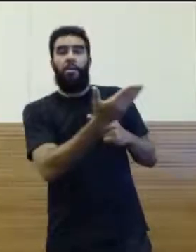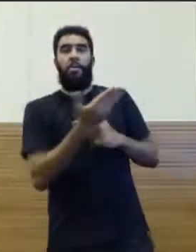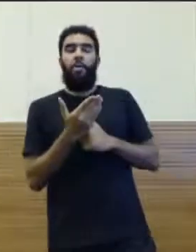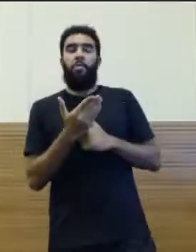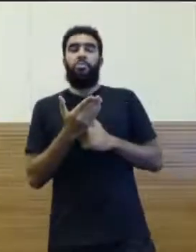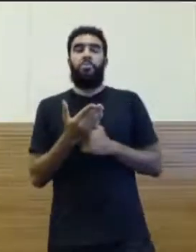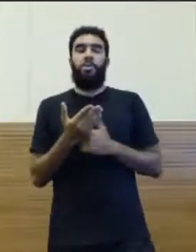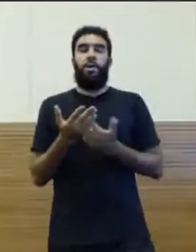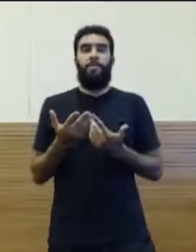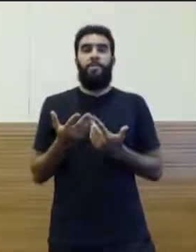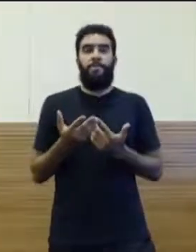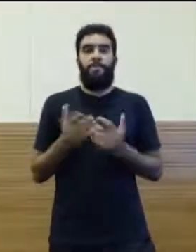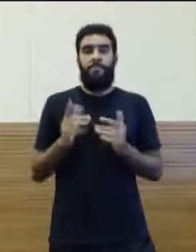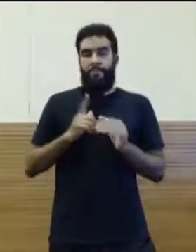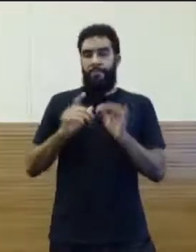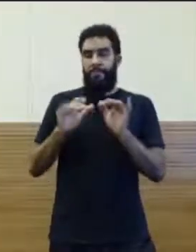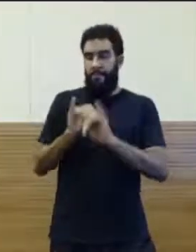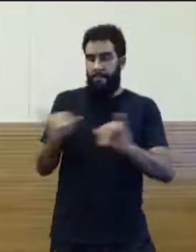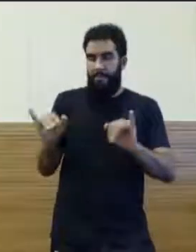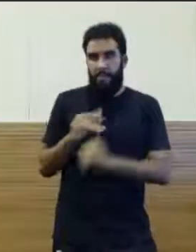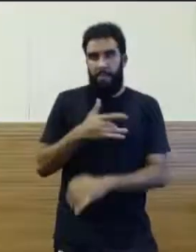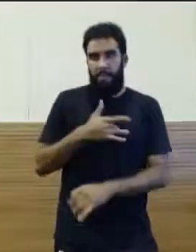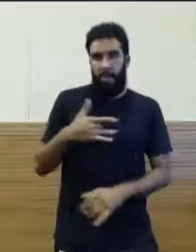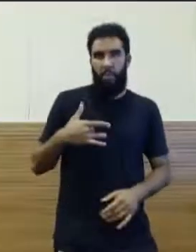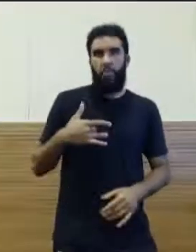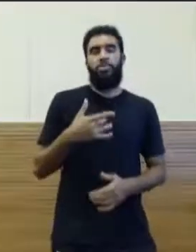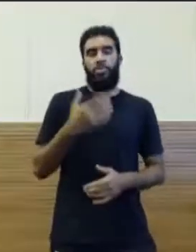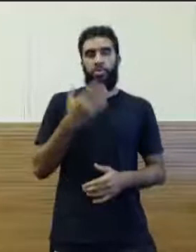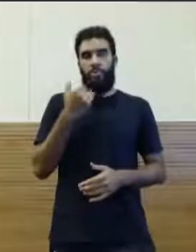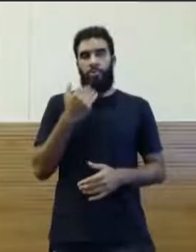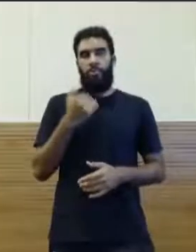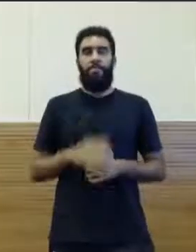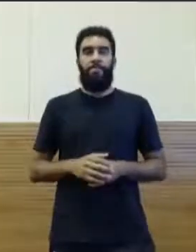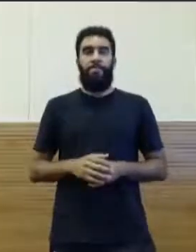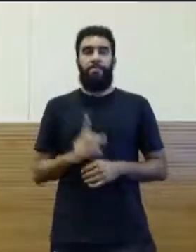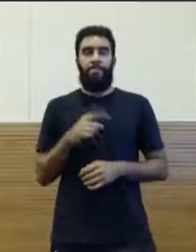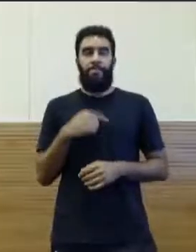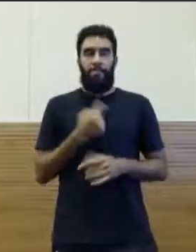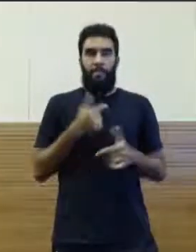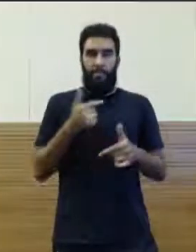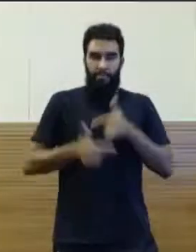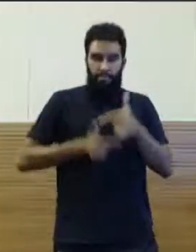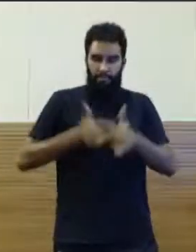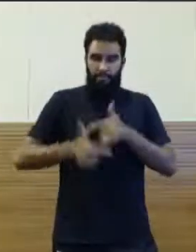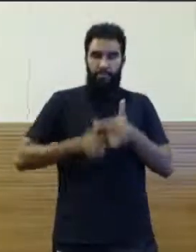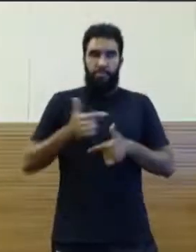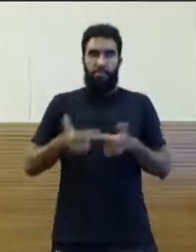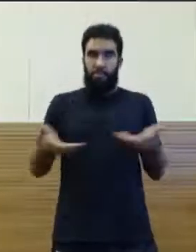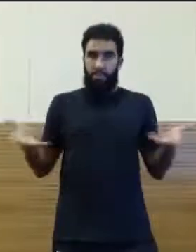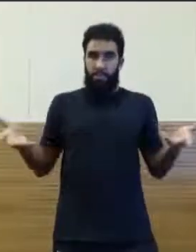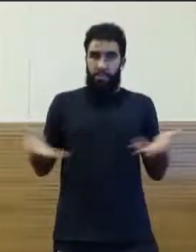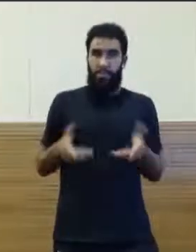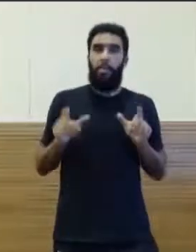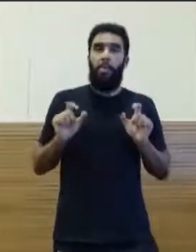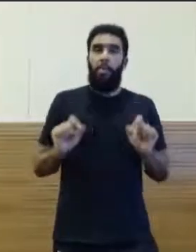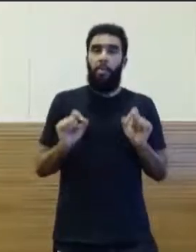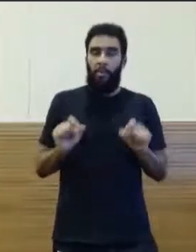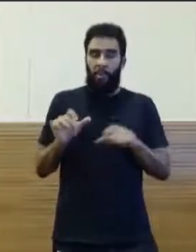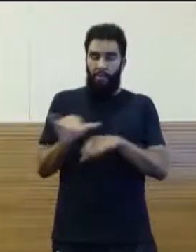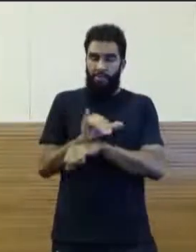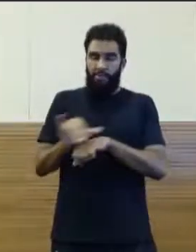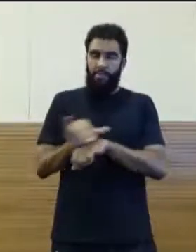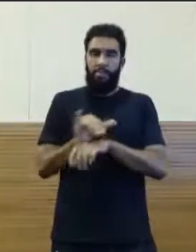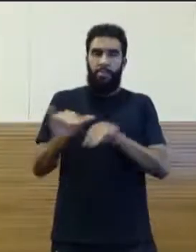that can help and promote this nutritional education. We are now currently working in